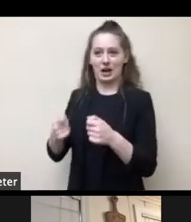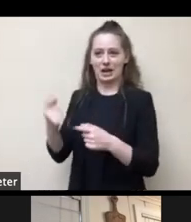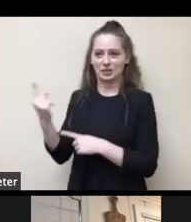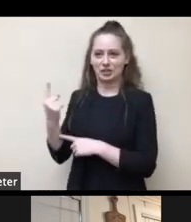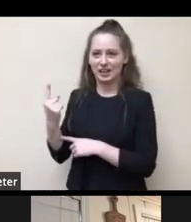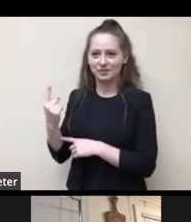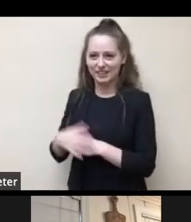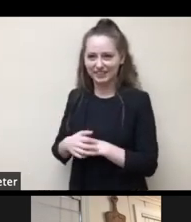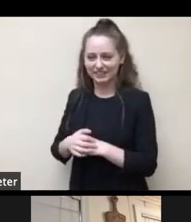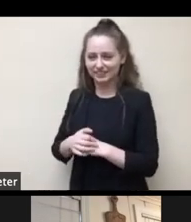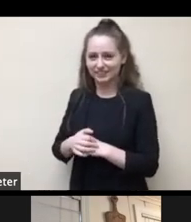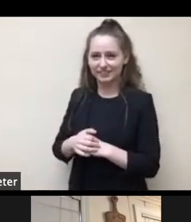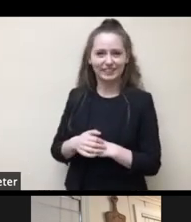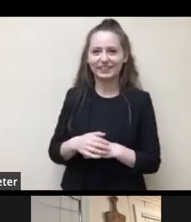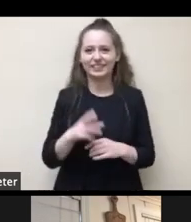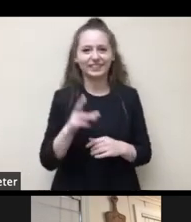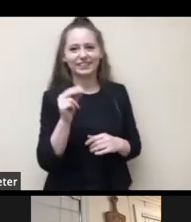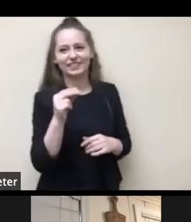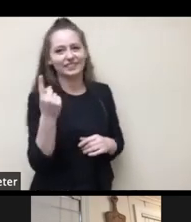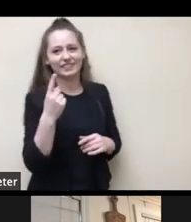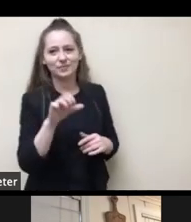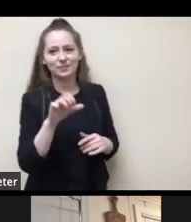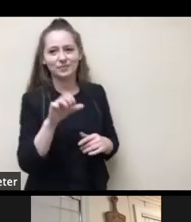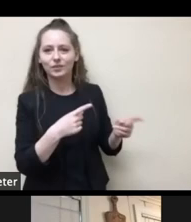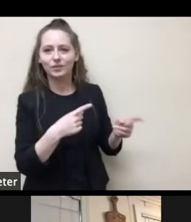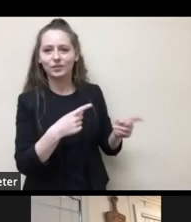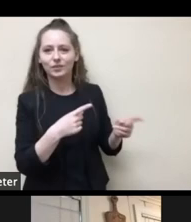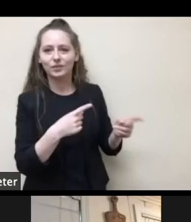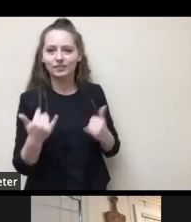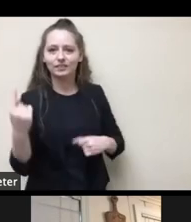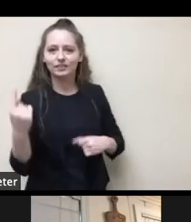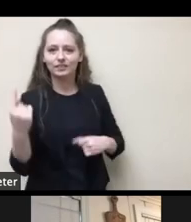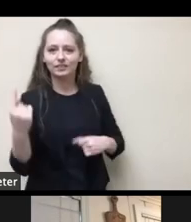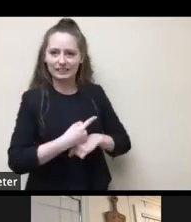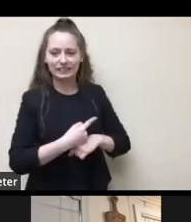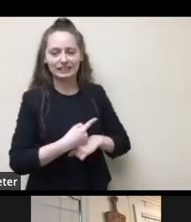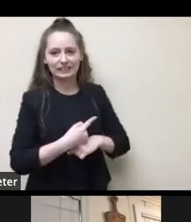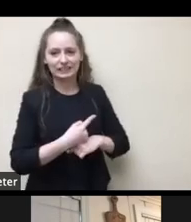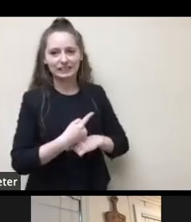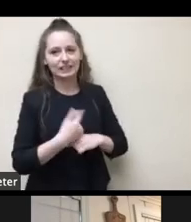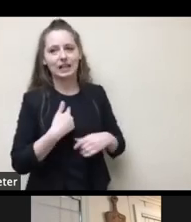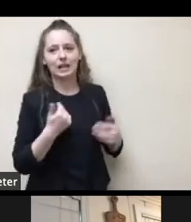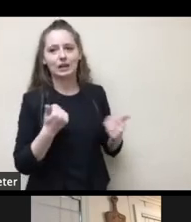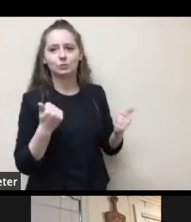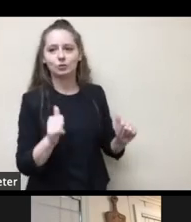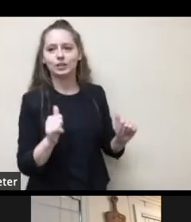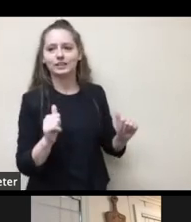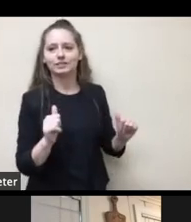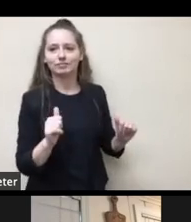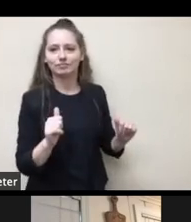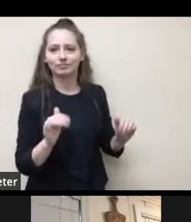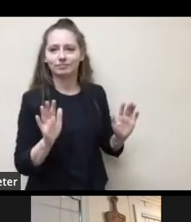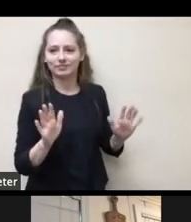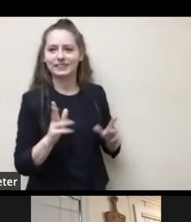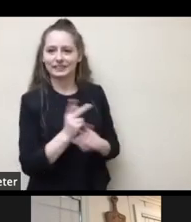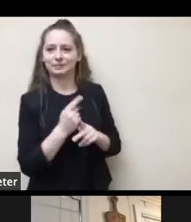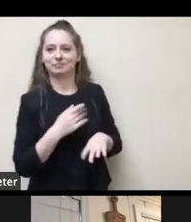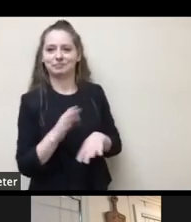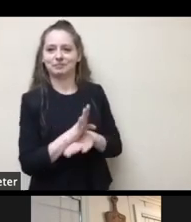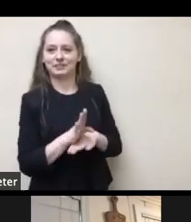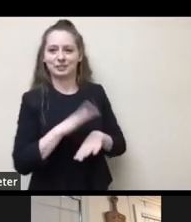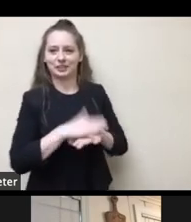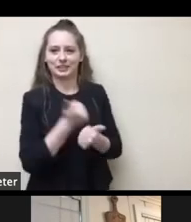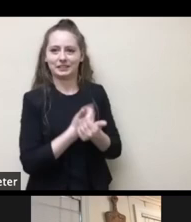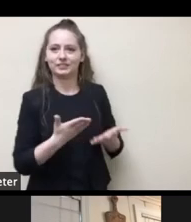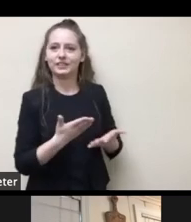you. No, there's something else going on these days, Mayor. I'm trying to kind of keep my time, you know, busy on everything. Kevin, we're